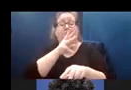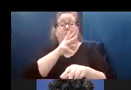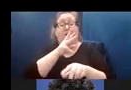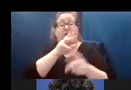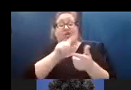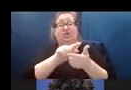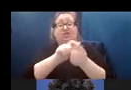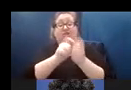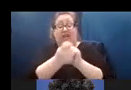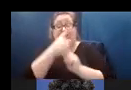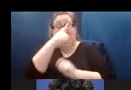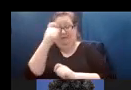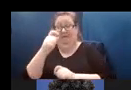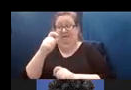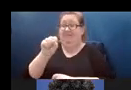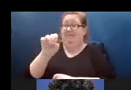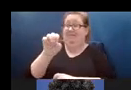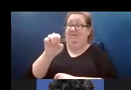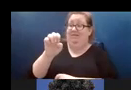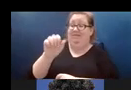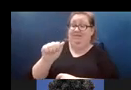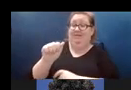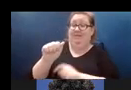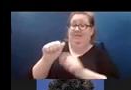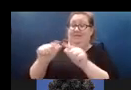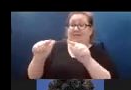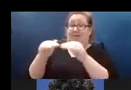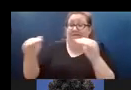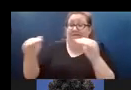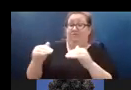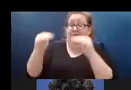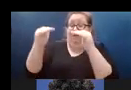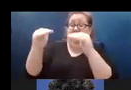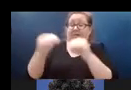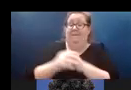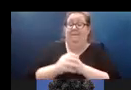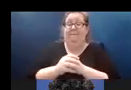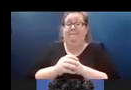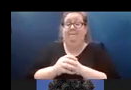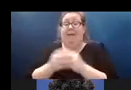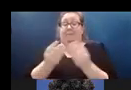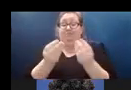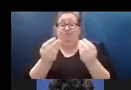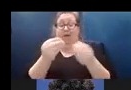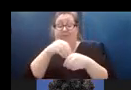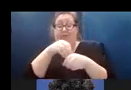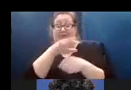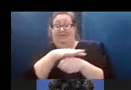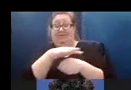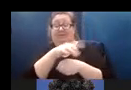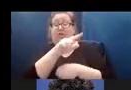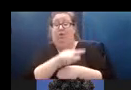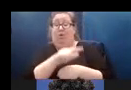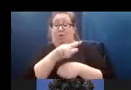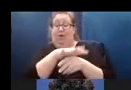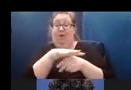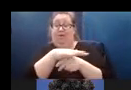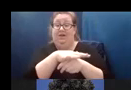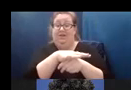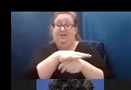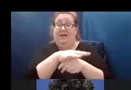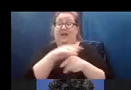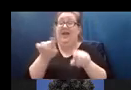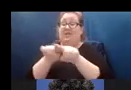as well. And properties within these these low-lying areas, as well as the